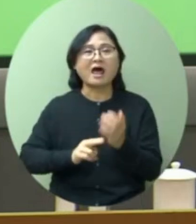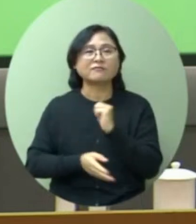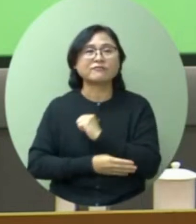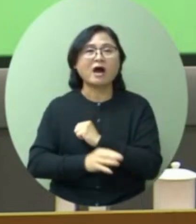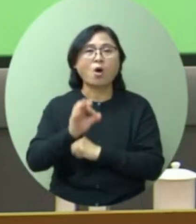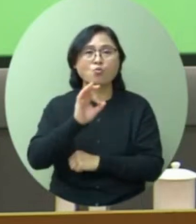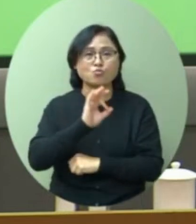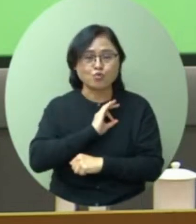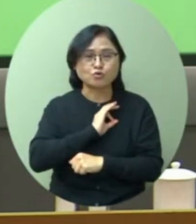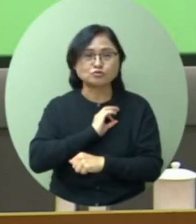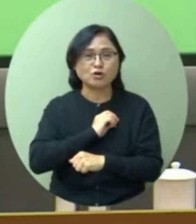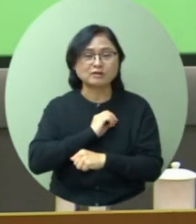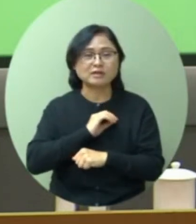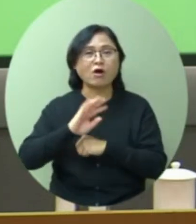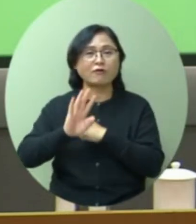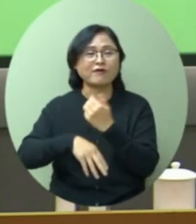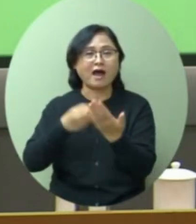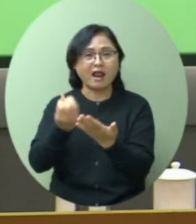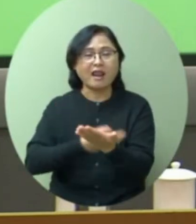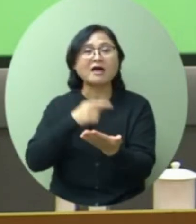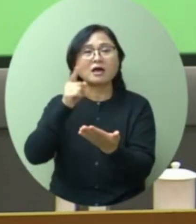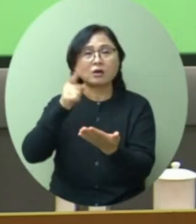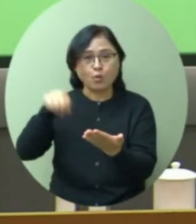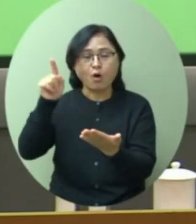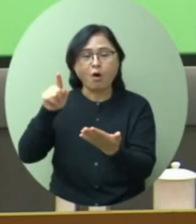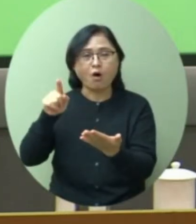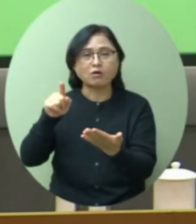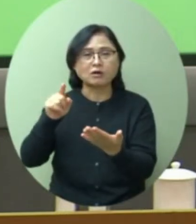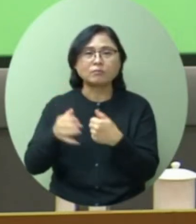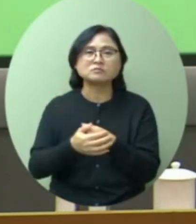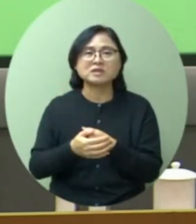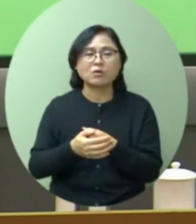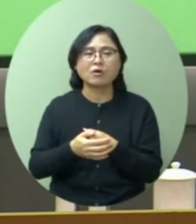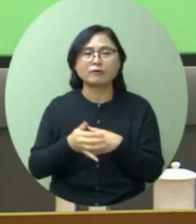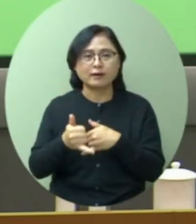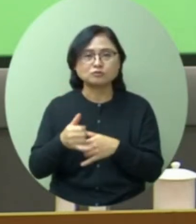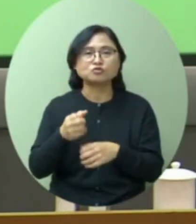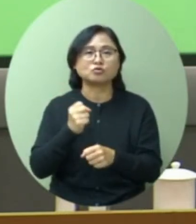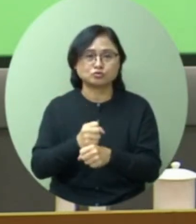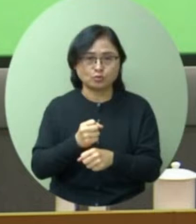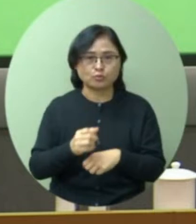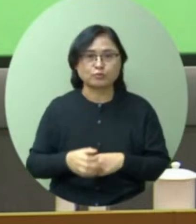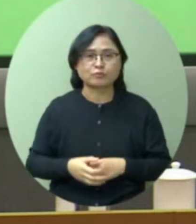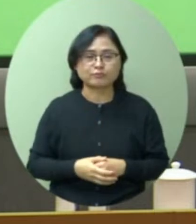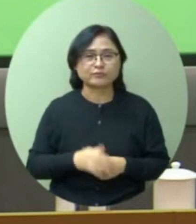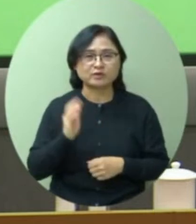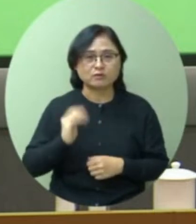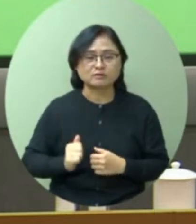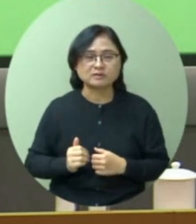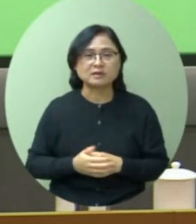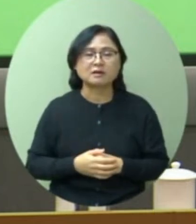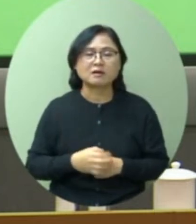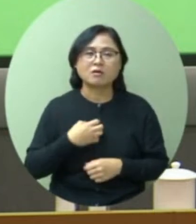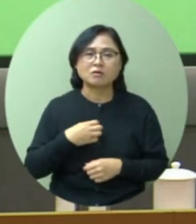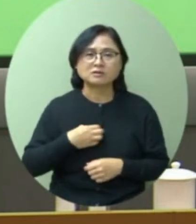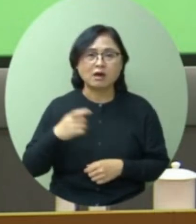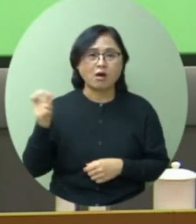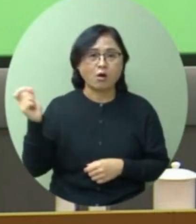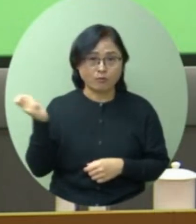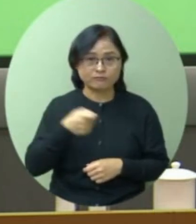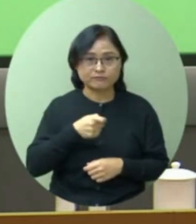happen. And I think in due course, we should be able to